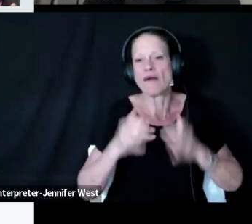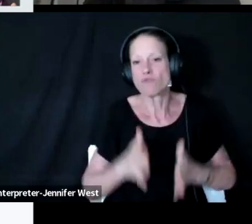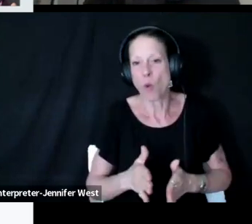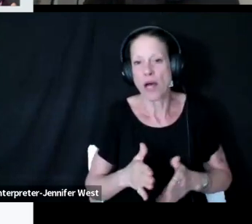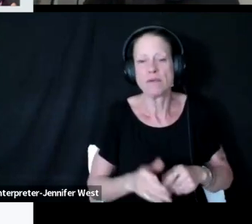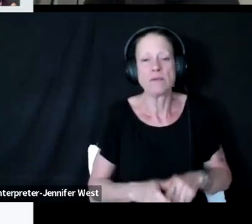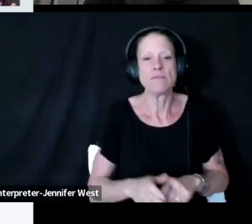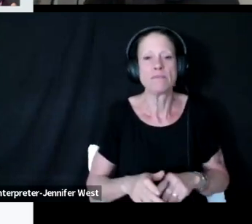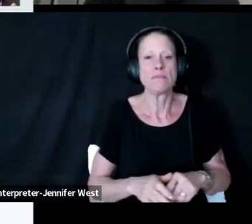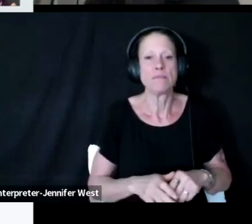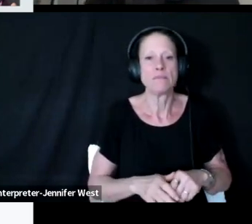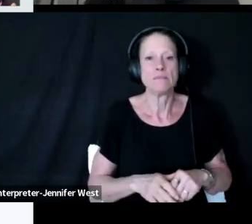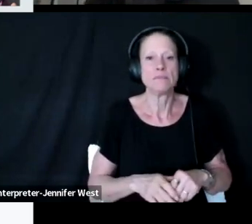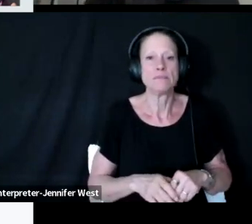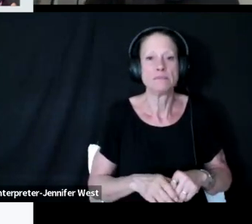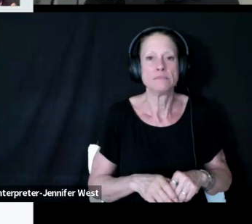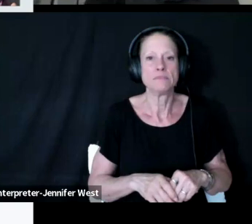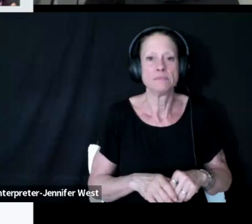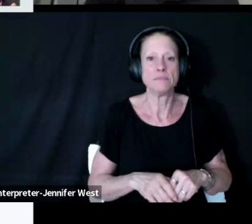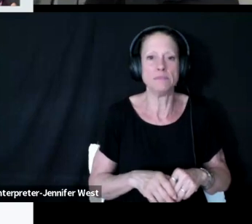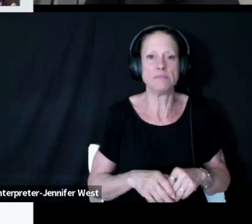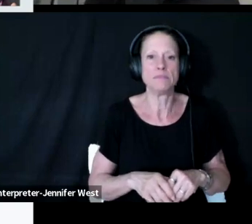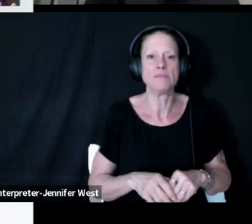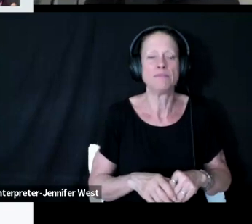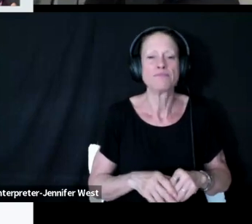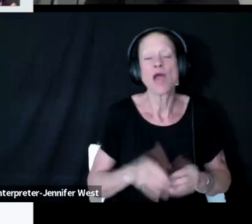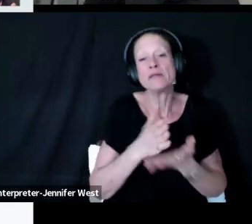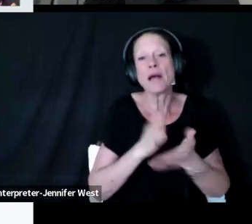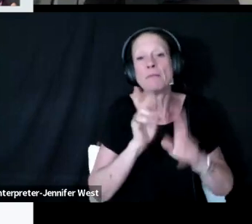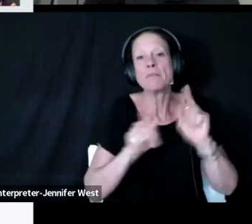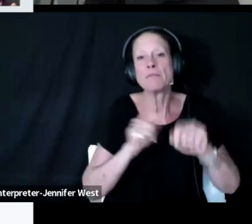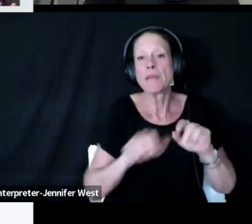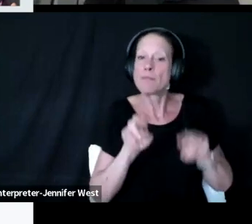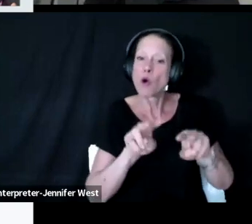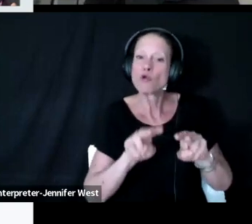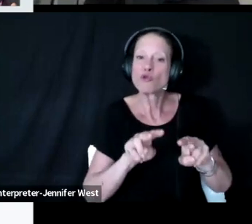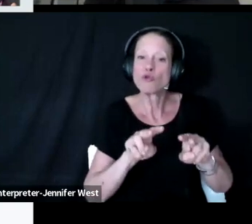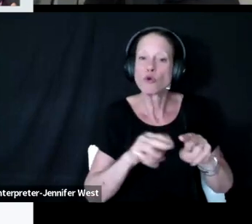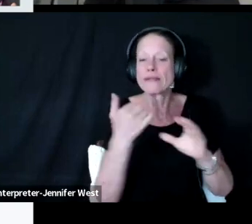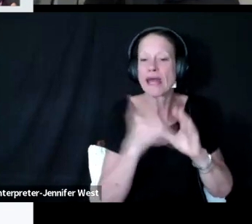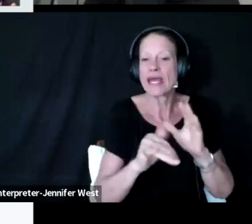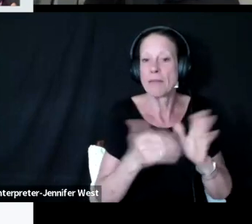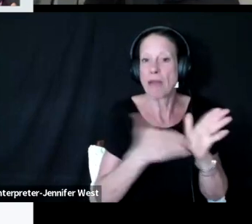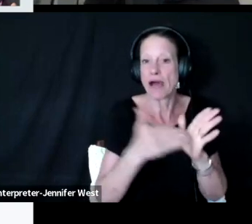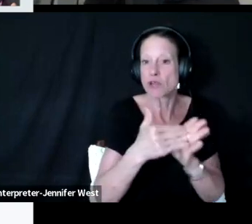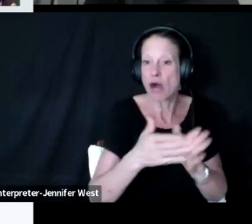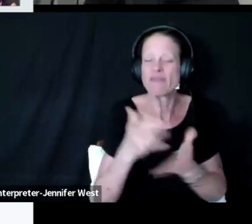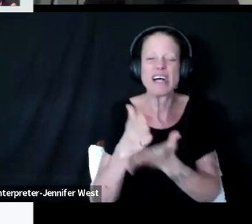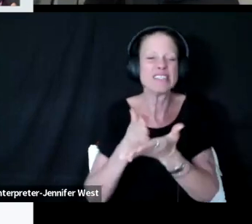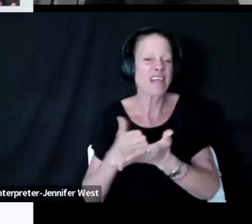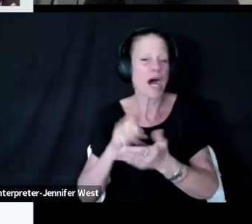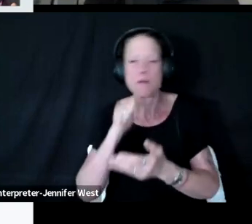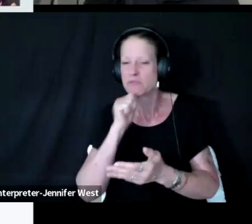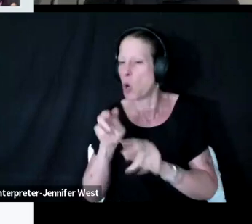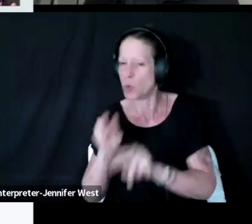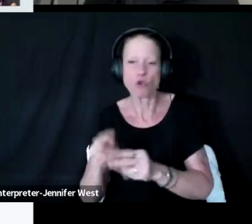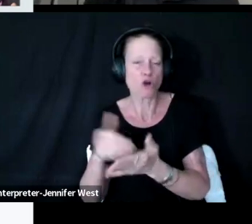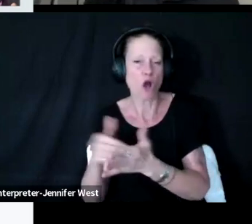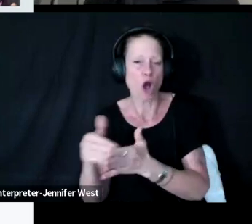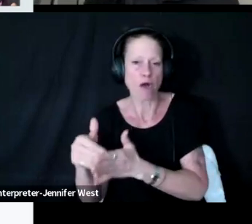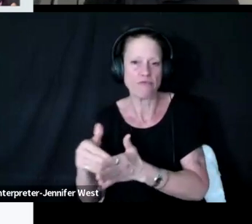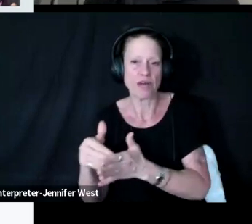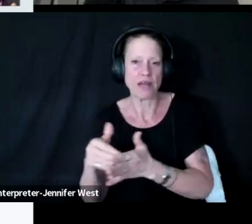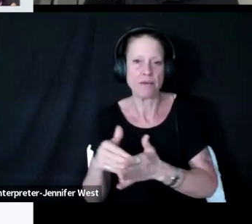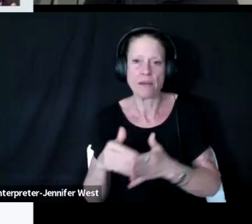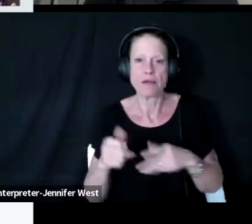emails more often, obviously. So you check this little box here, and then you can pick the